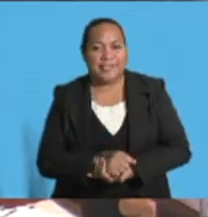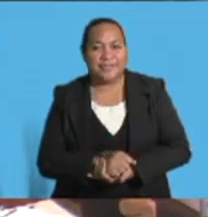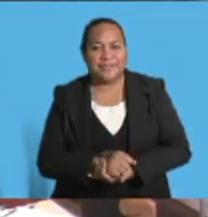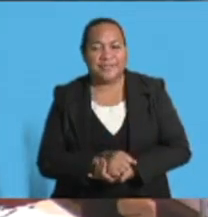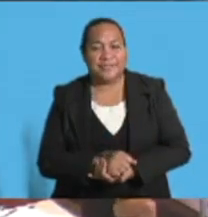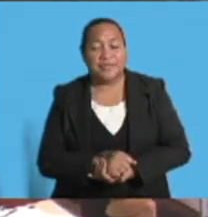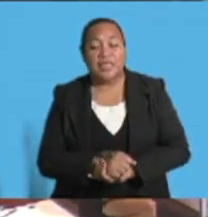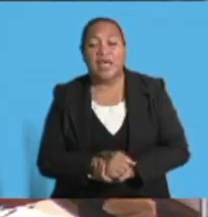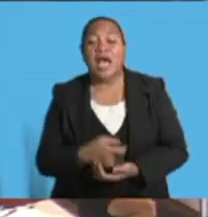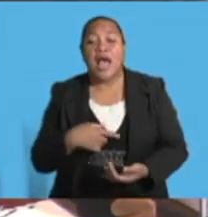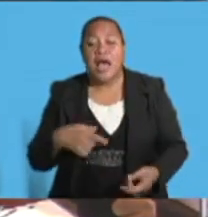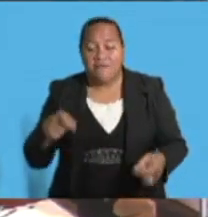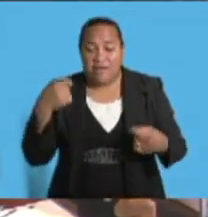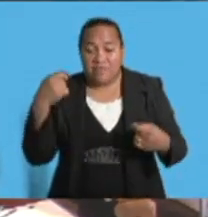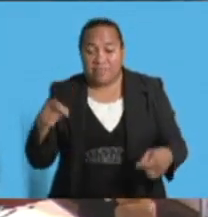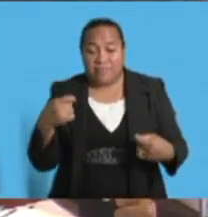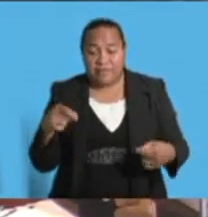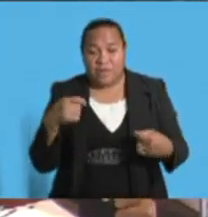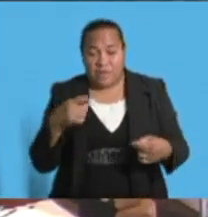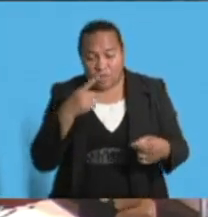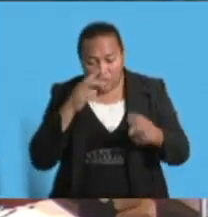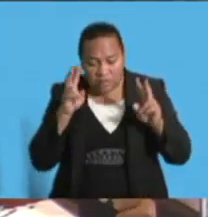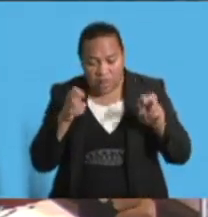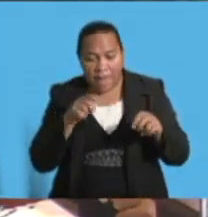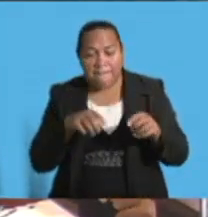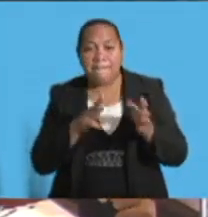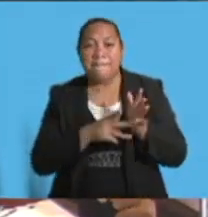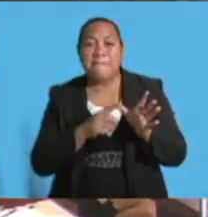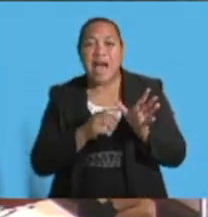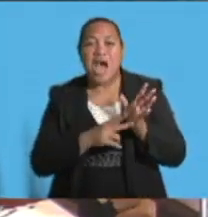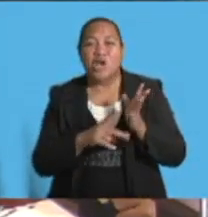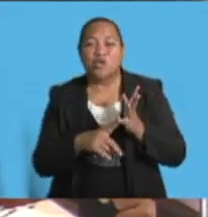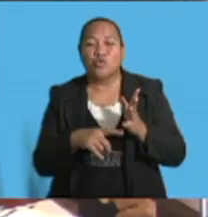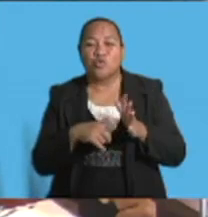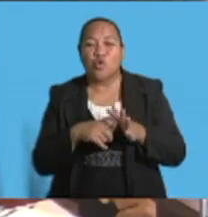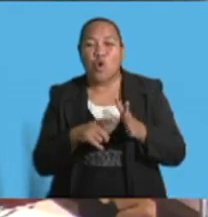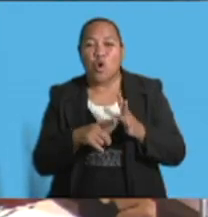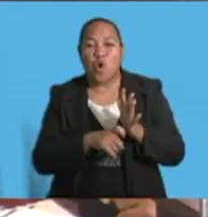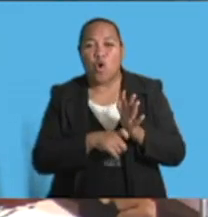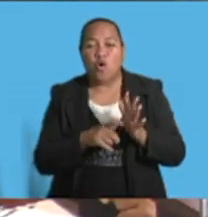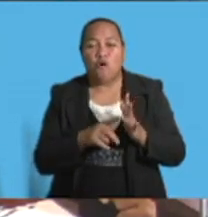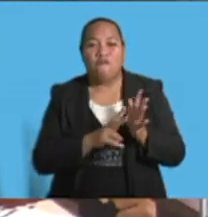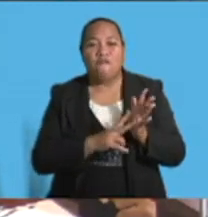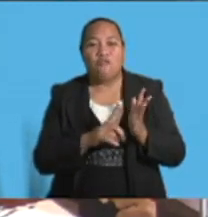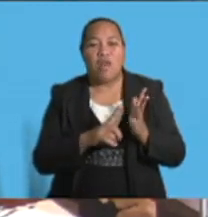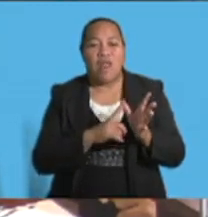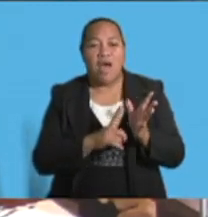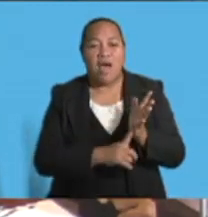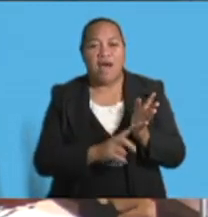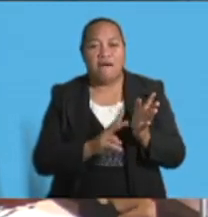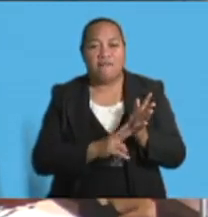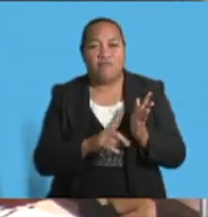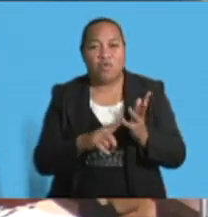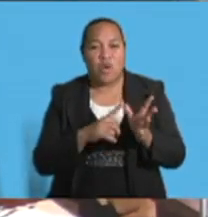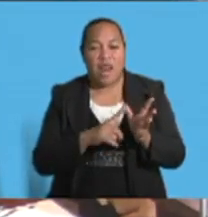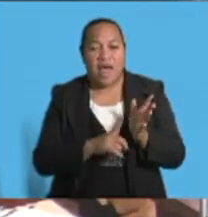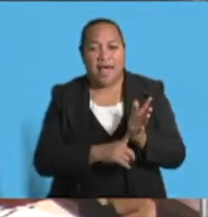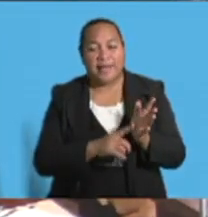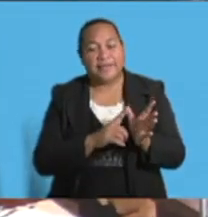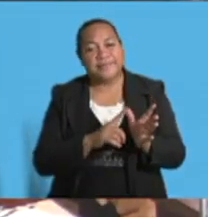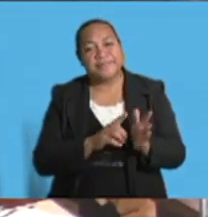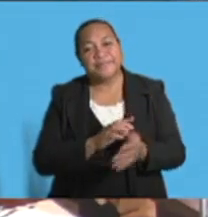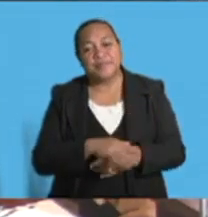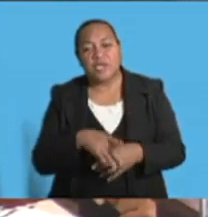Madam Speaker, I also quote from Manu Korobulabula's Public Accounts Committee report. In 1997, the debt to GDP ratio